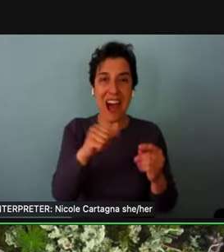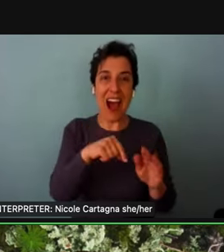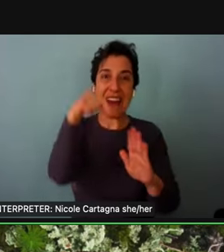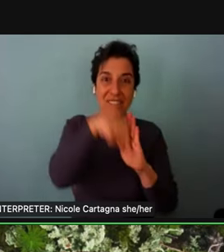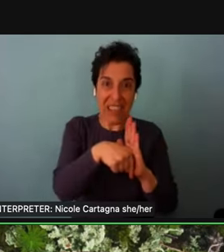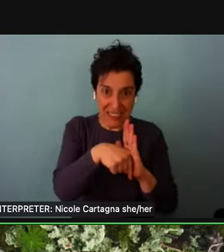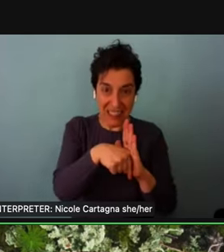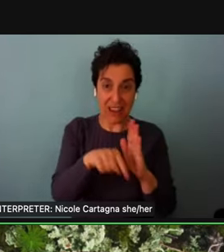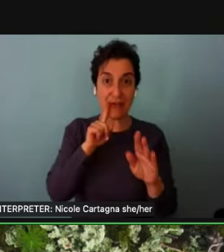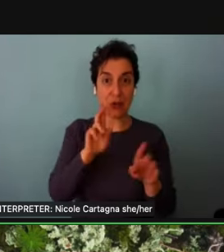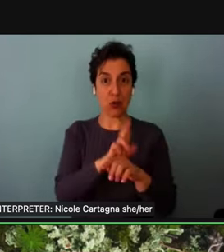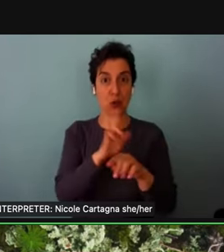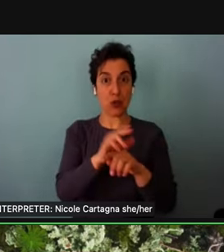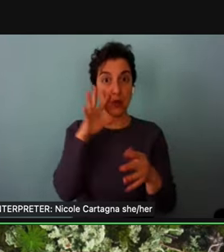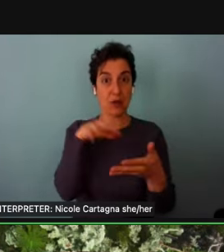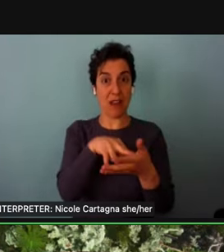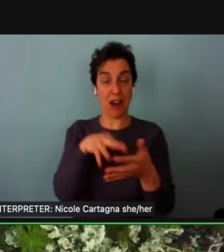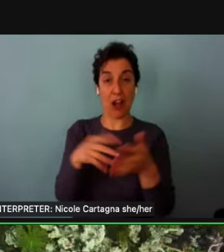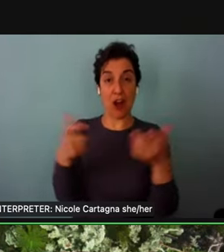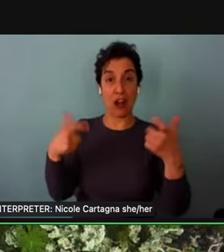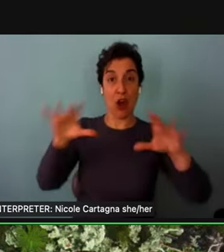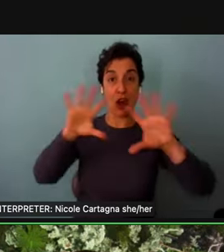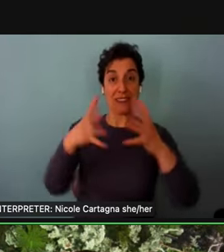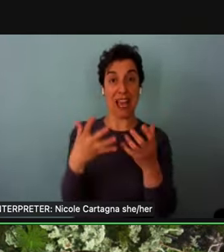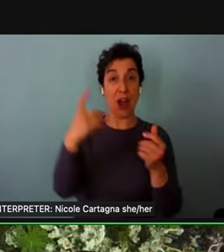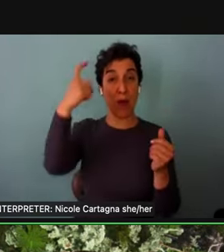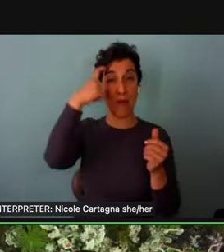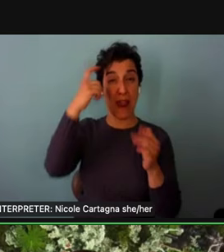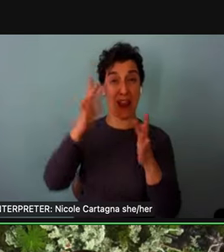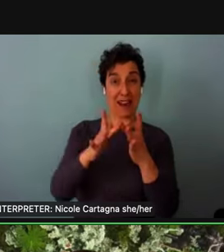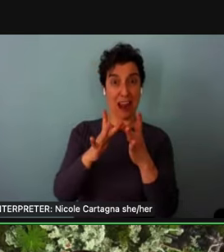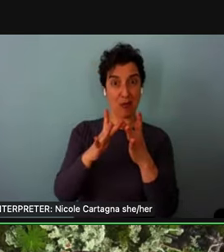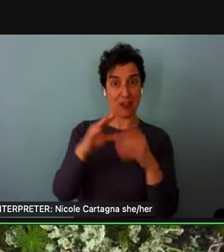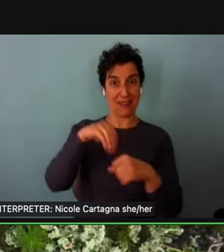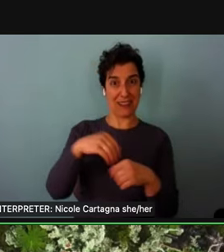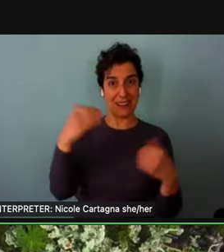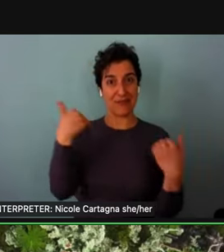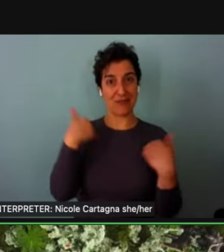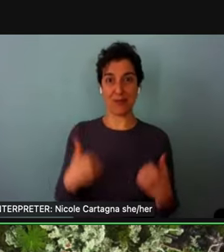study large-scale brain networks in the human brain.